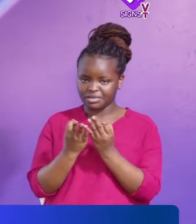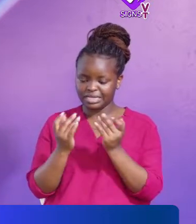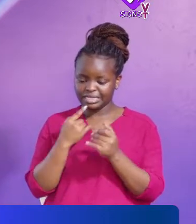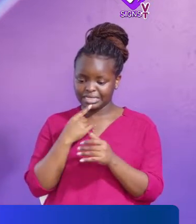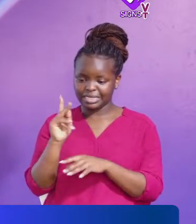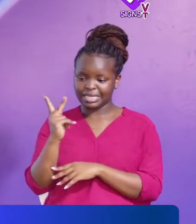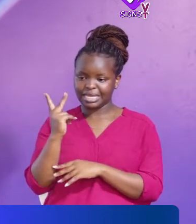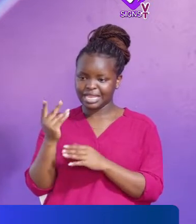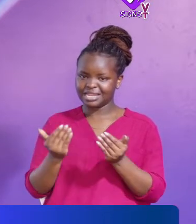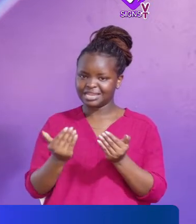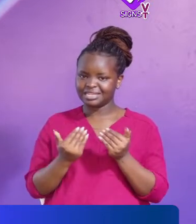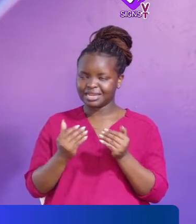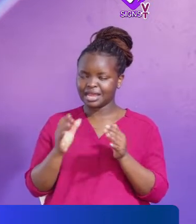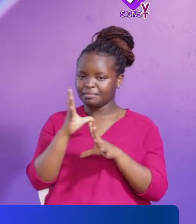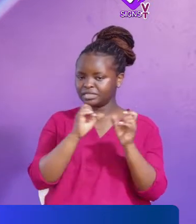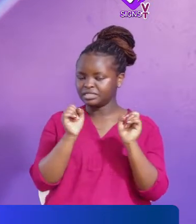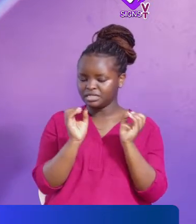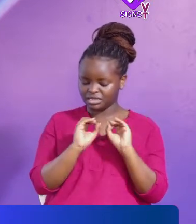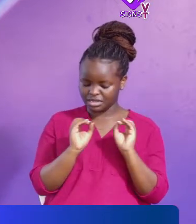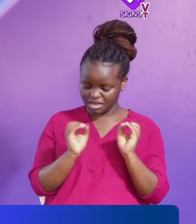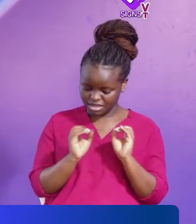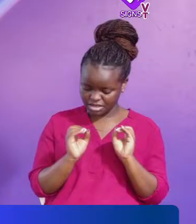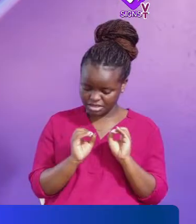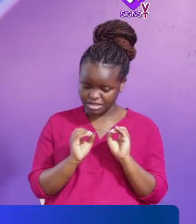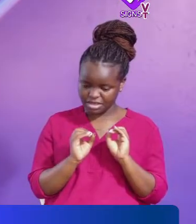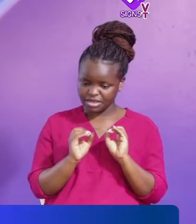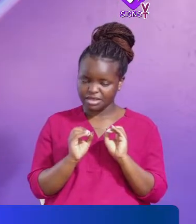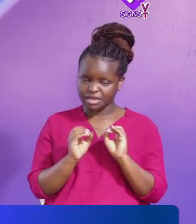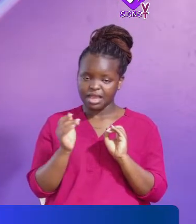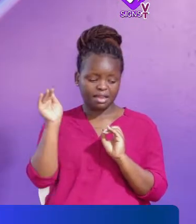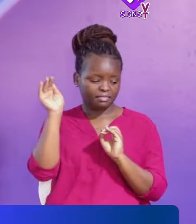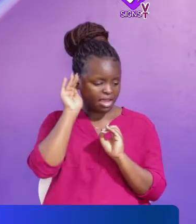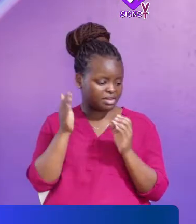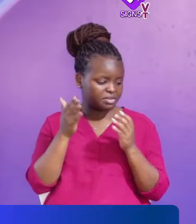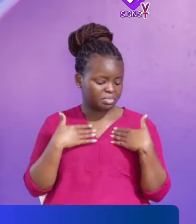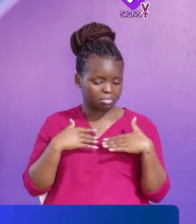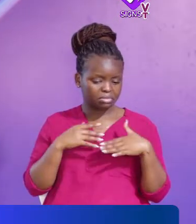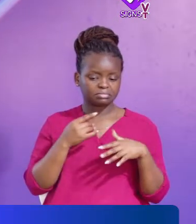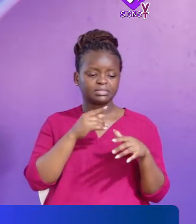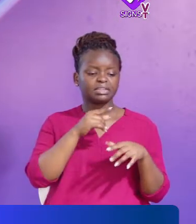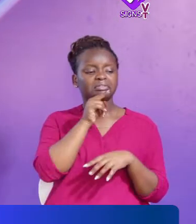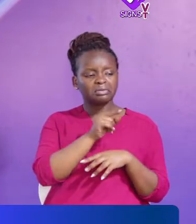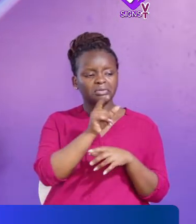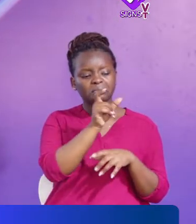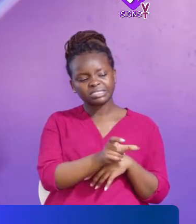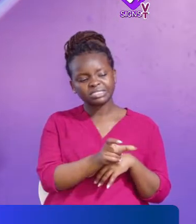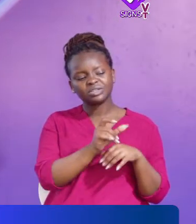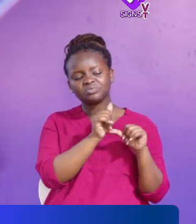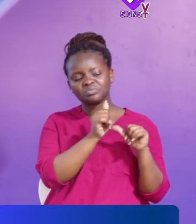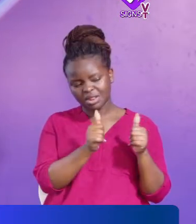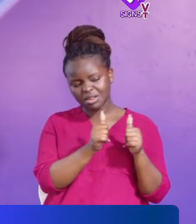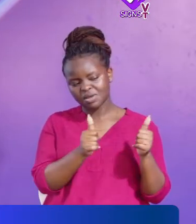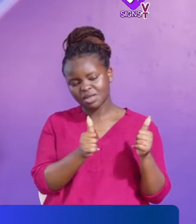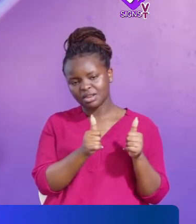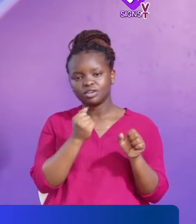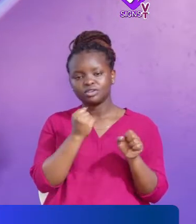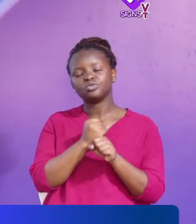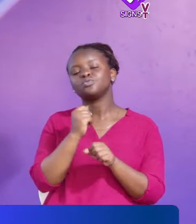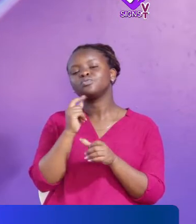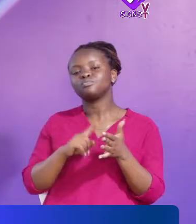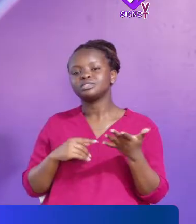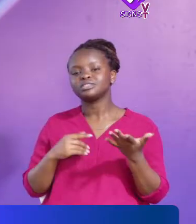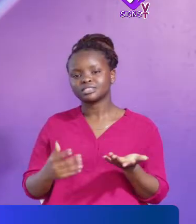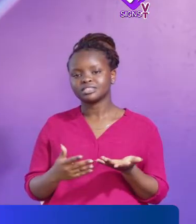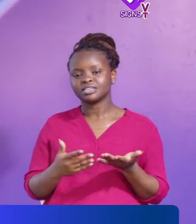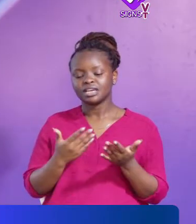does not just need a president. I've heard people discussing about, oh, so and so is fit. Fit to do what? Kenya